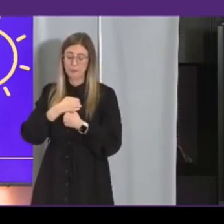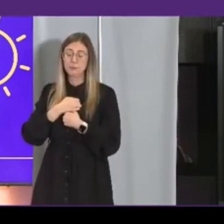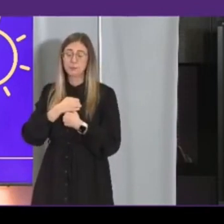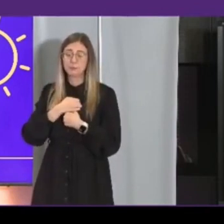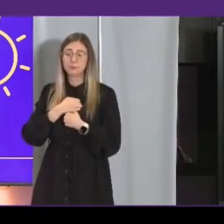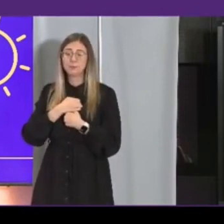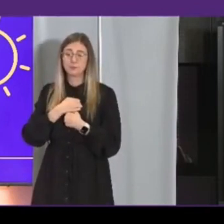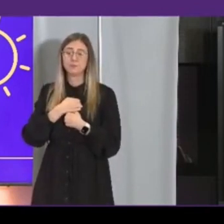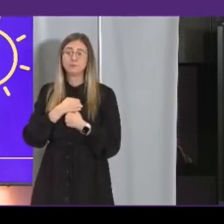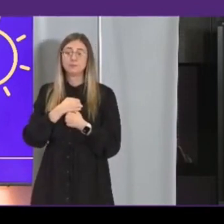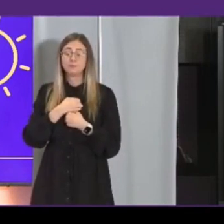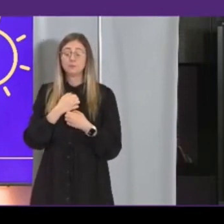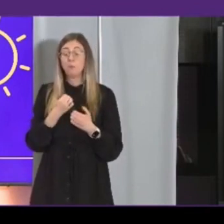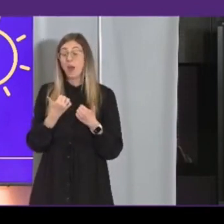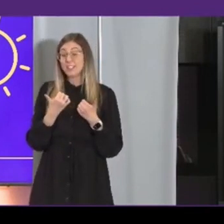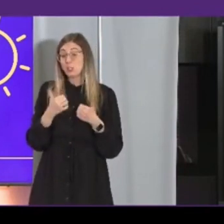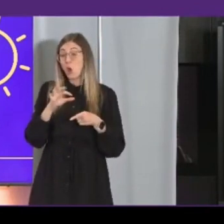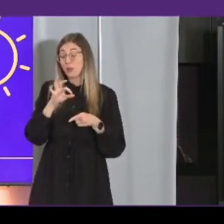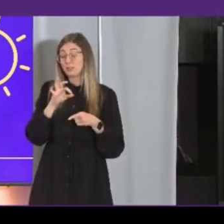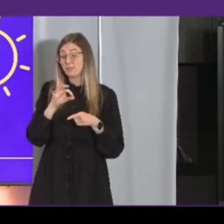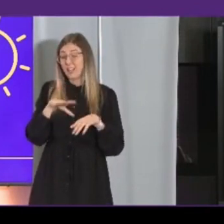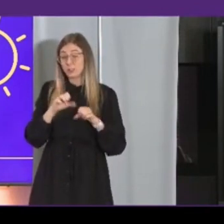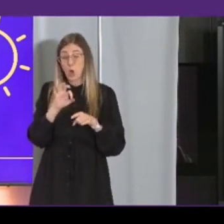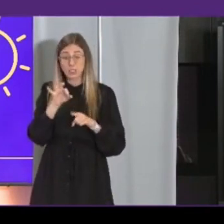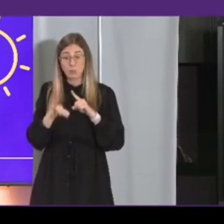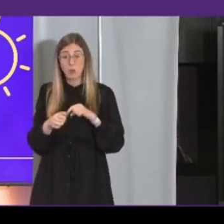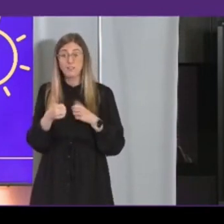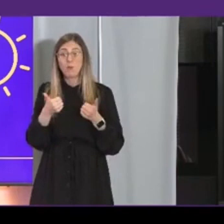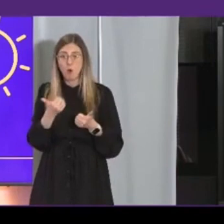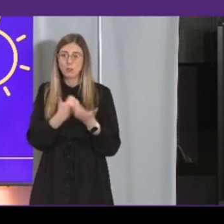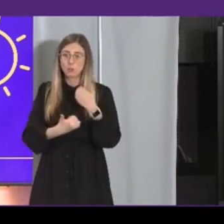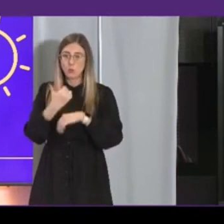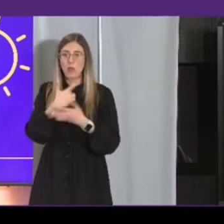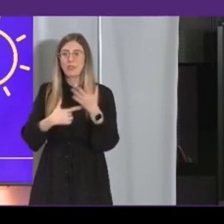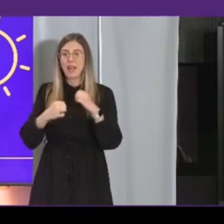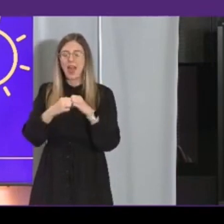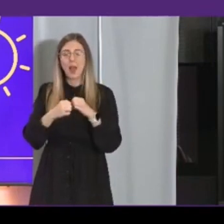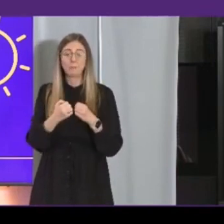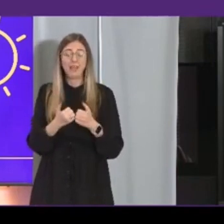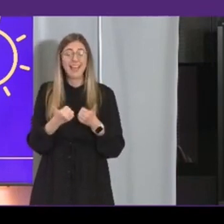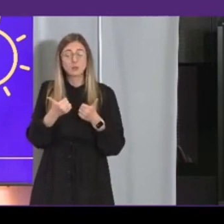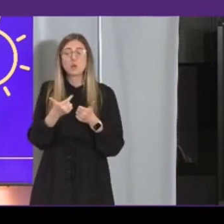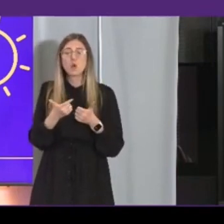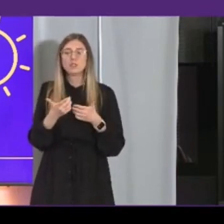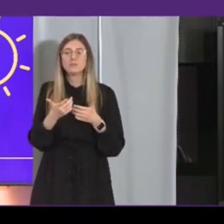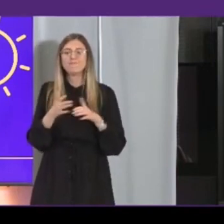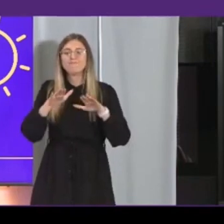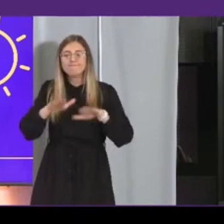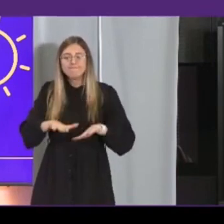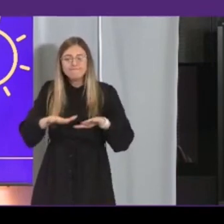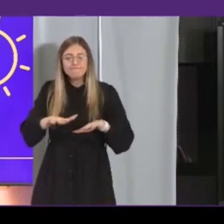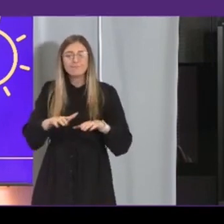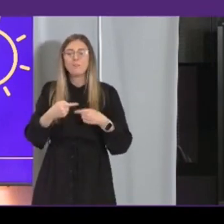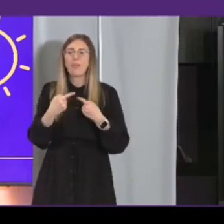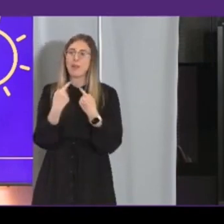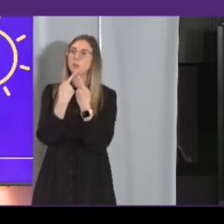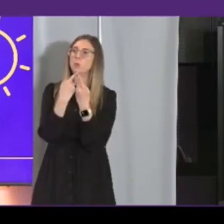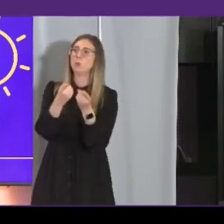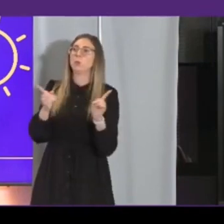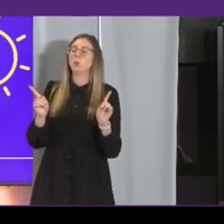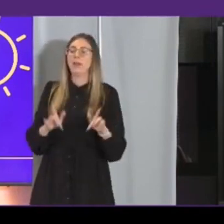Yeah, it's a good sort of starting point for us, and a good sort of icebreaker on hopefully